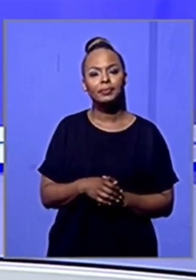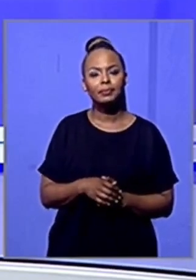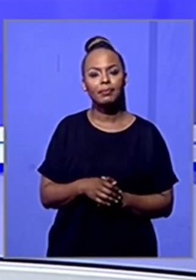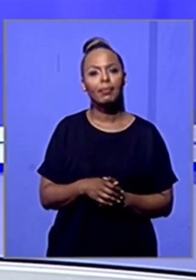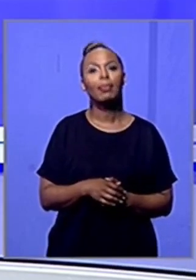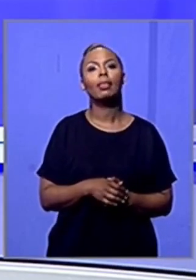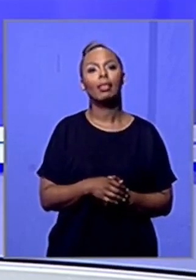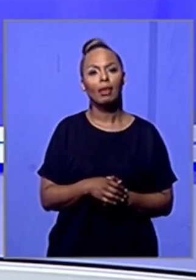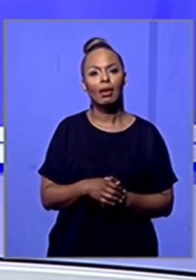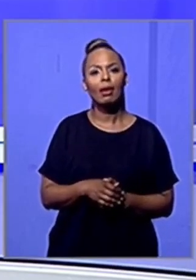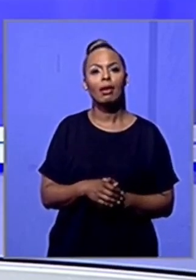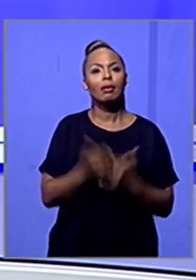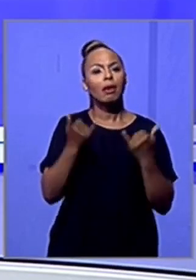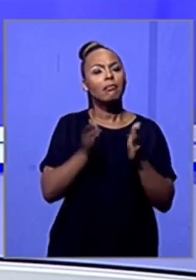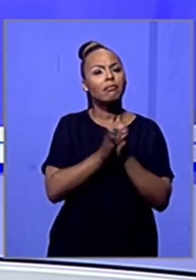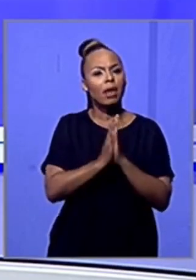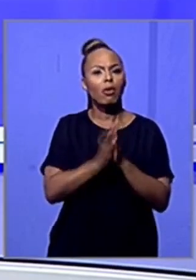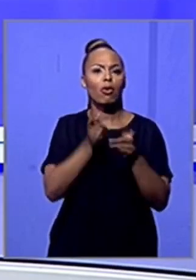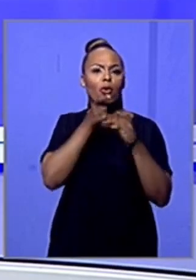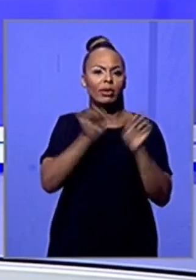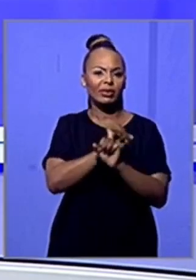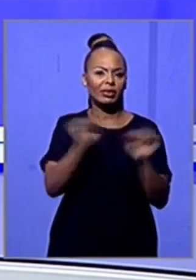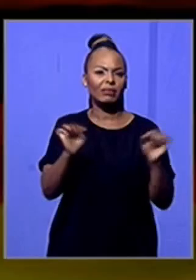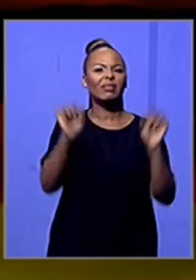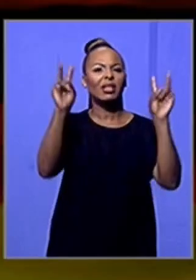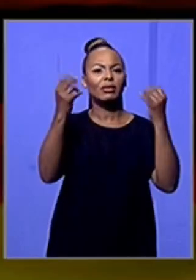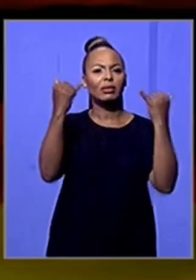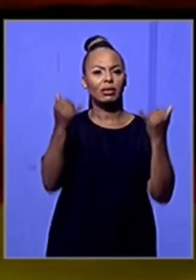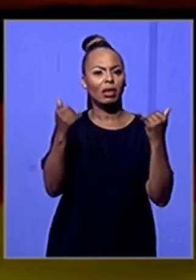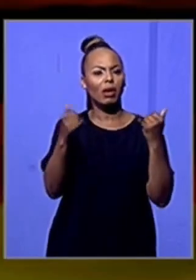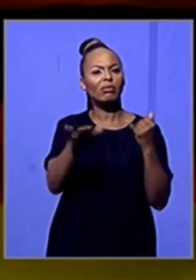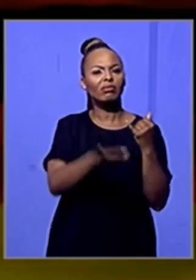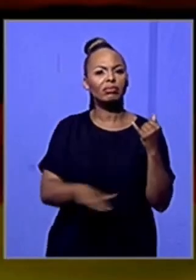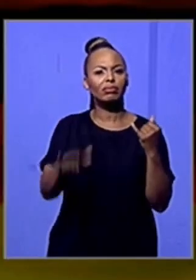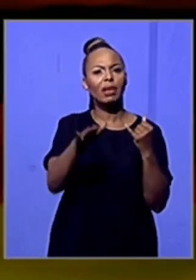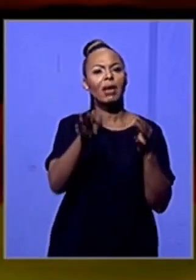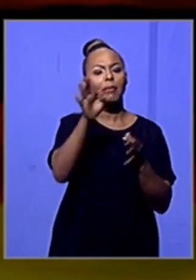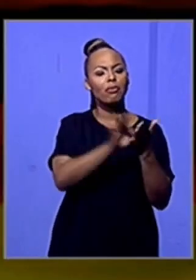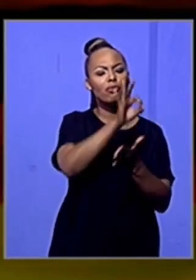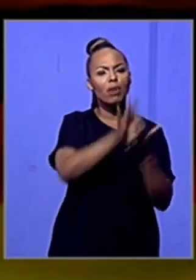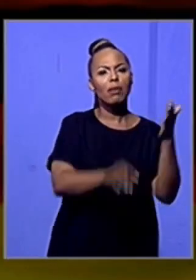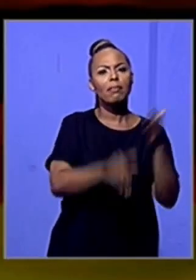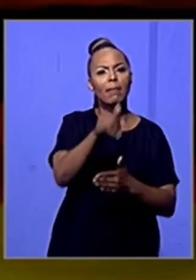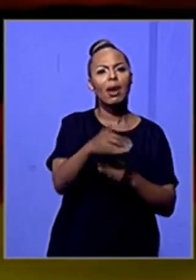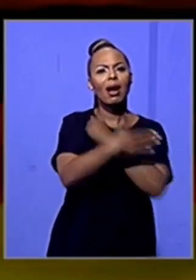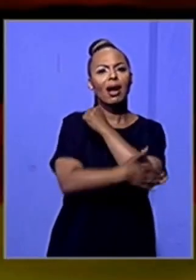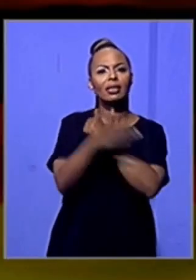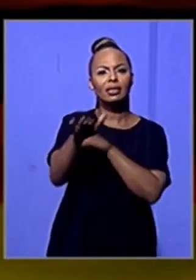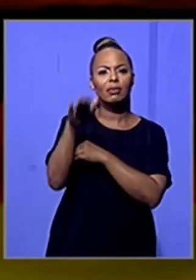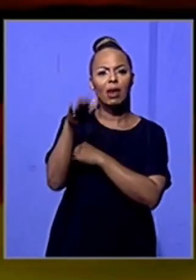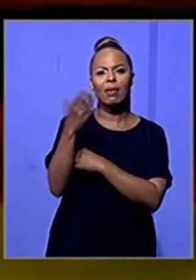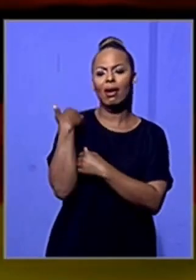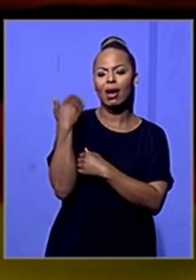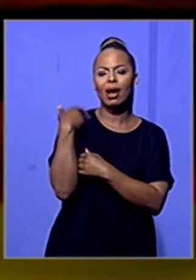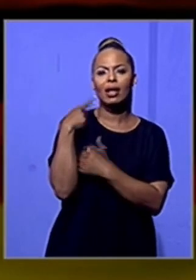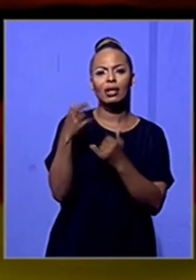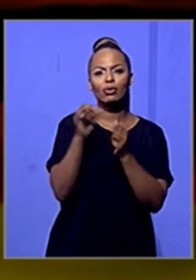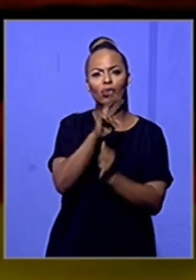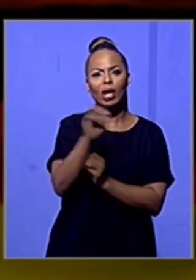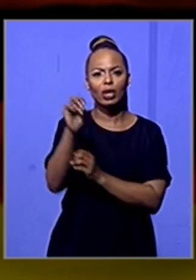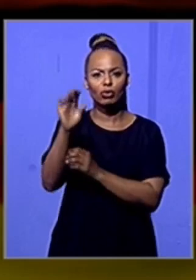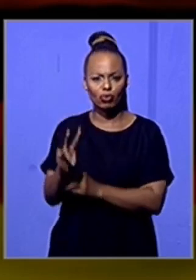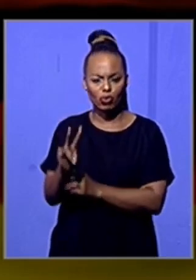Go sa le gale re lopile tshwaelo ya gago mo ntlheng ya gore ditlhopho tsa kwa nageng ya Zimbabwe e sale di gwetlhiwa go simolola ka